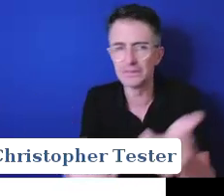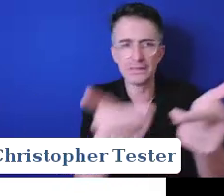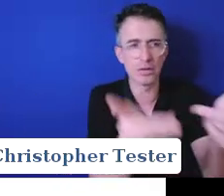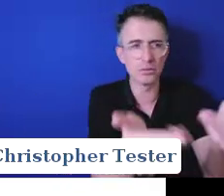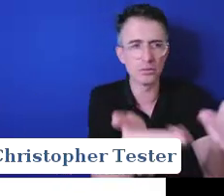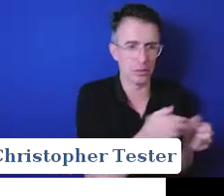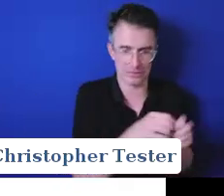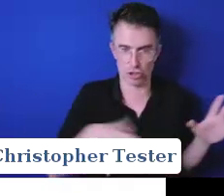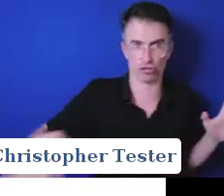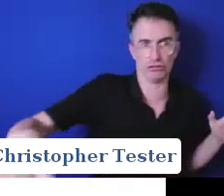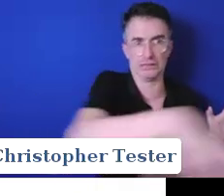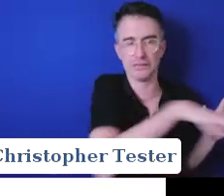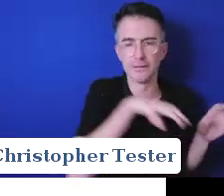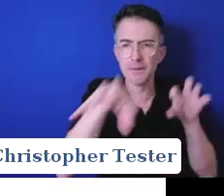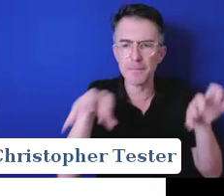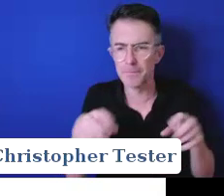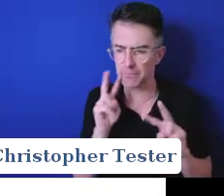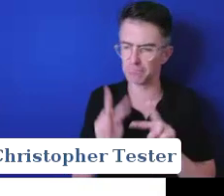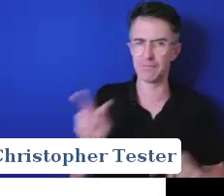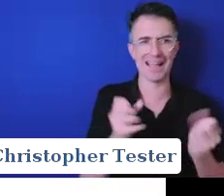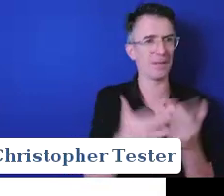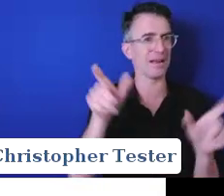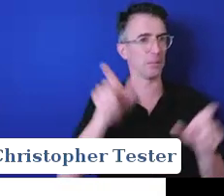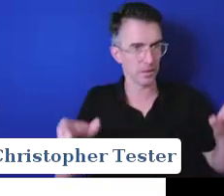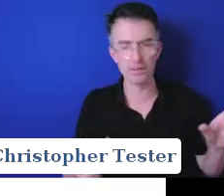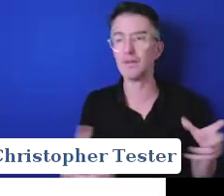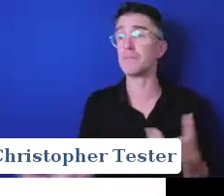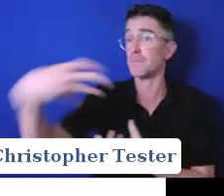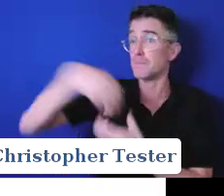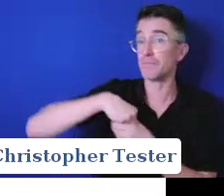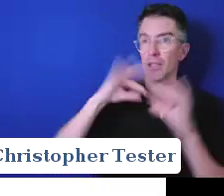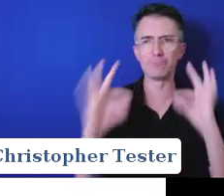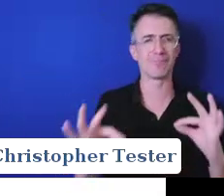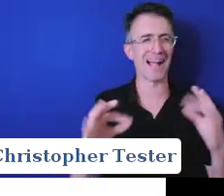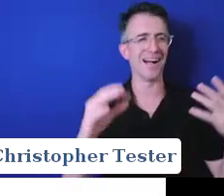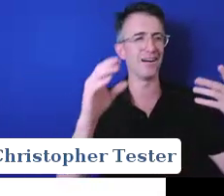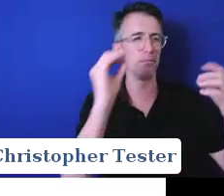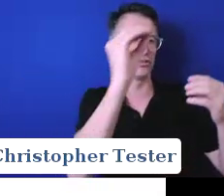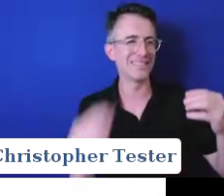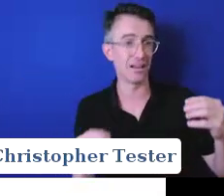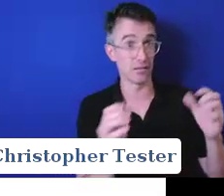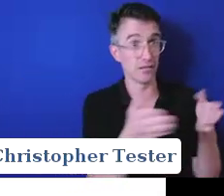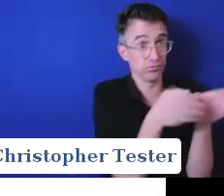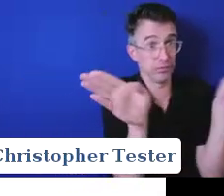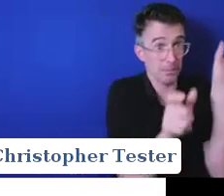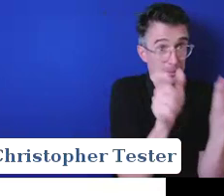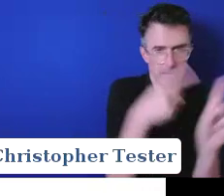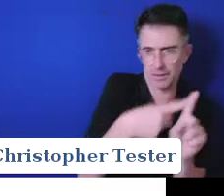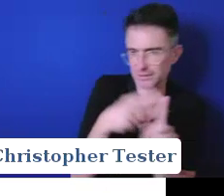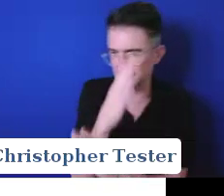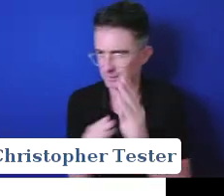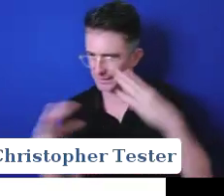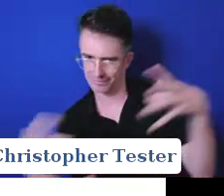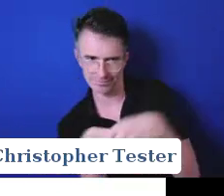the participation of all households. The next steps is application of